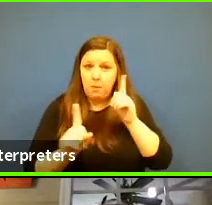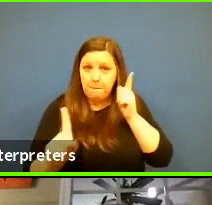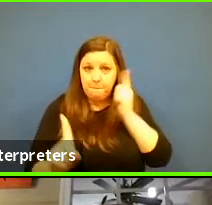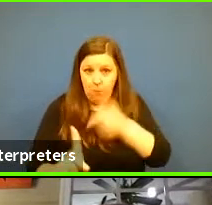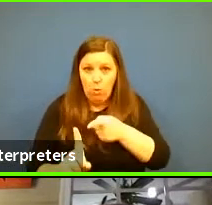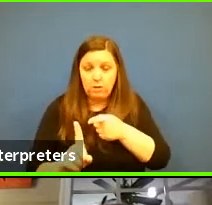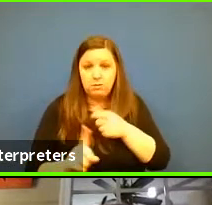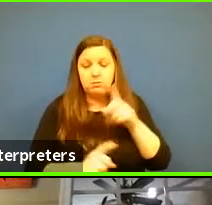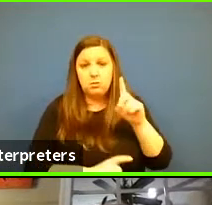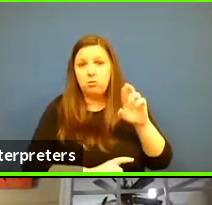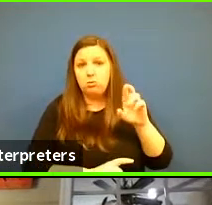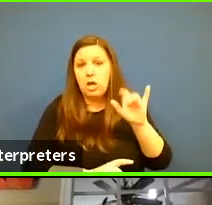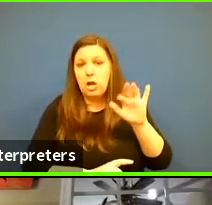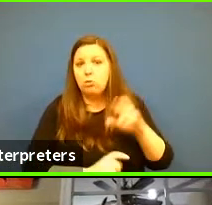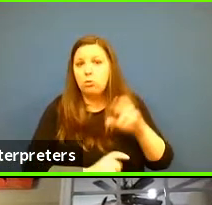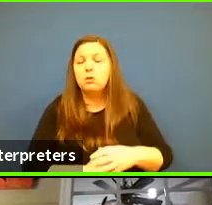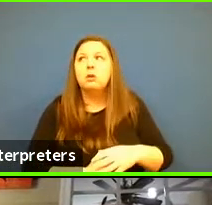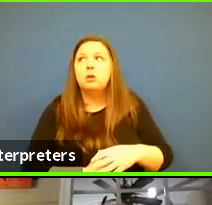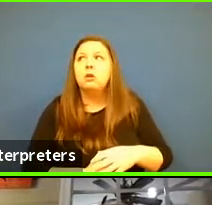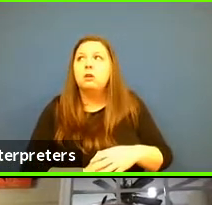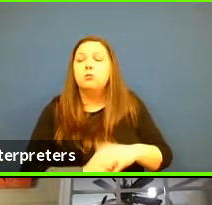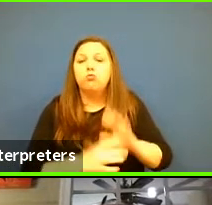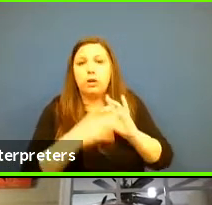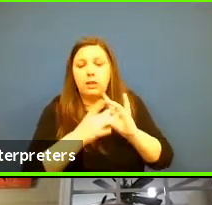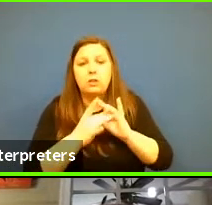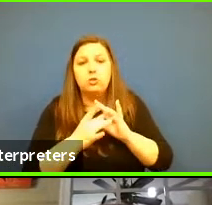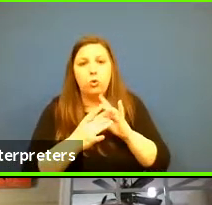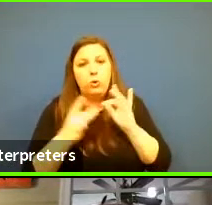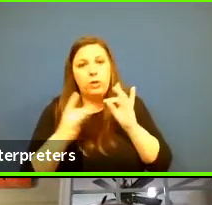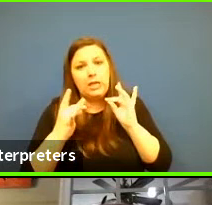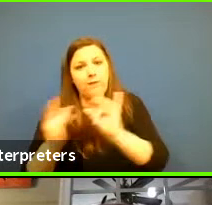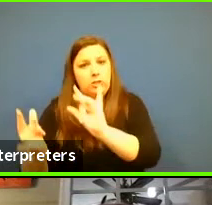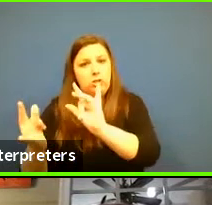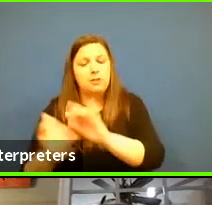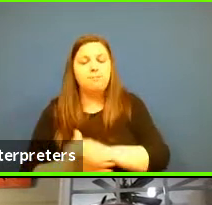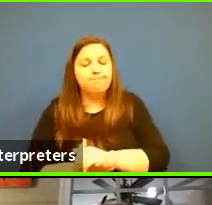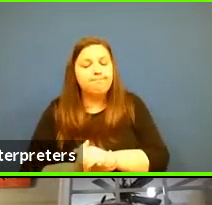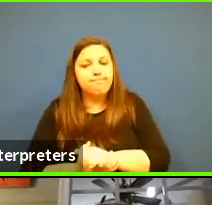Dr. Yeager, regarding efficiency.